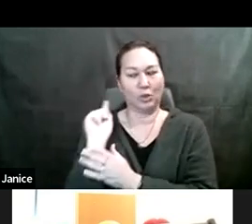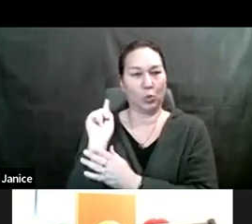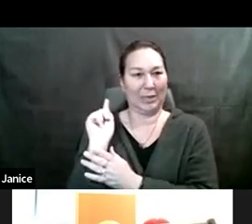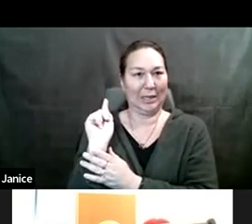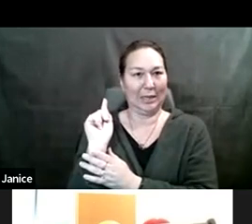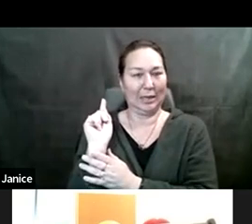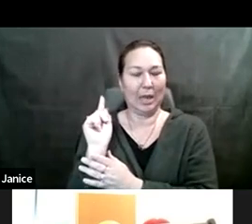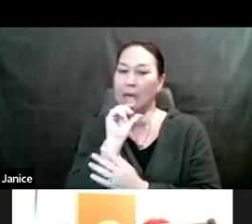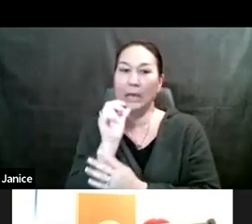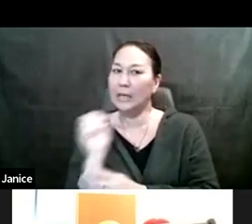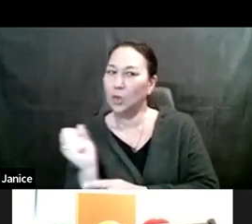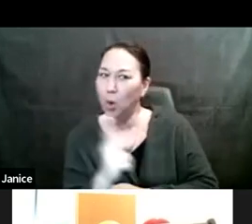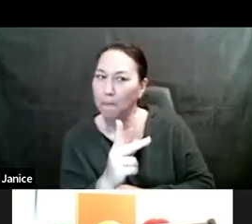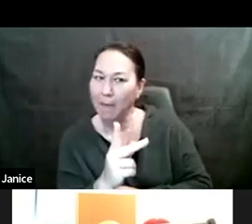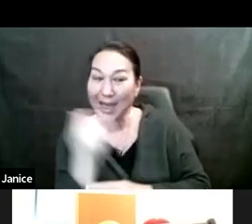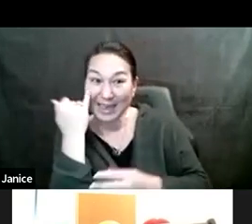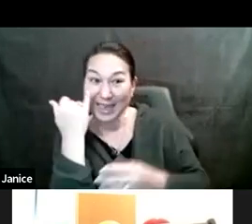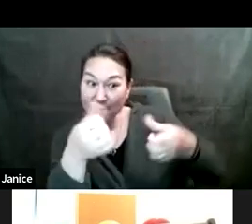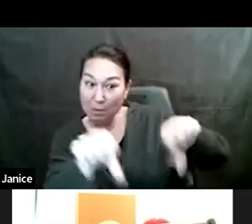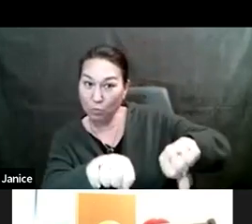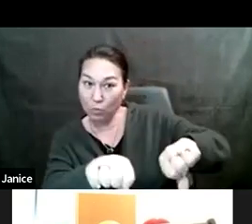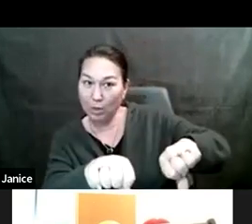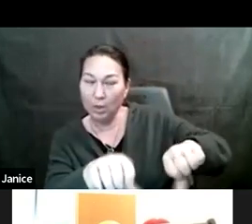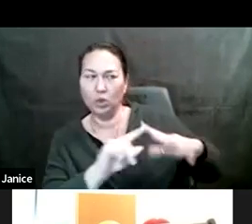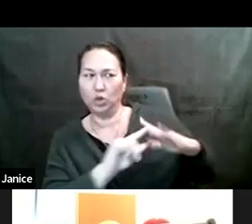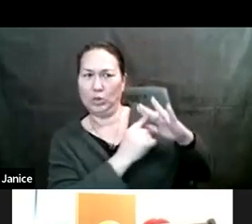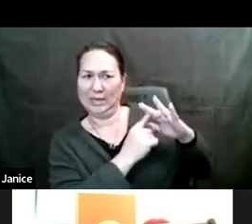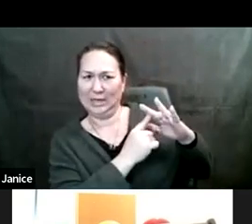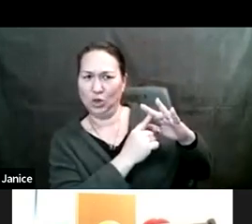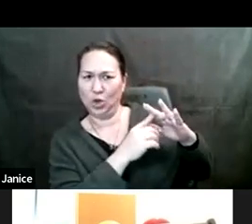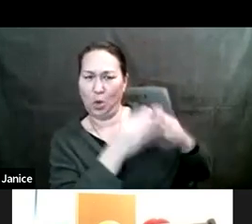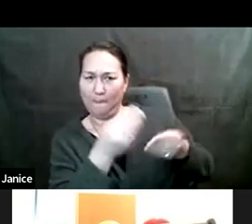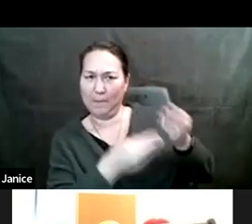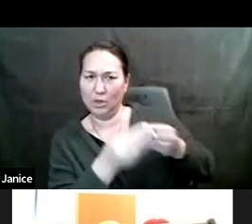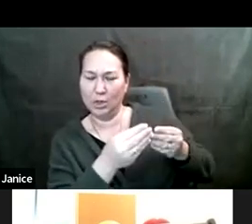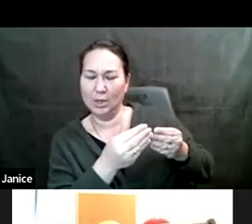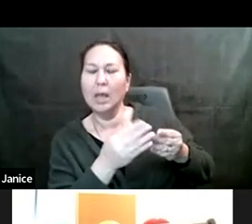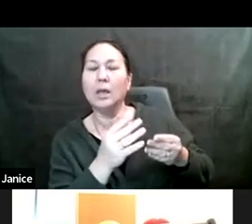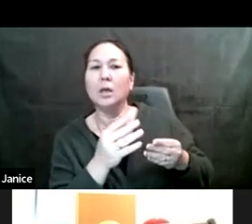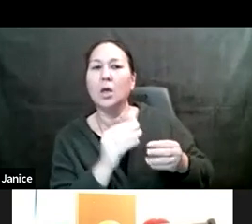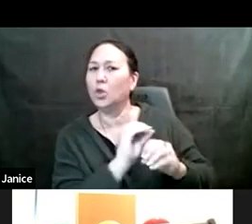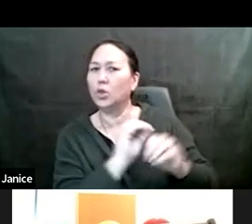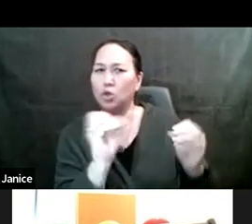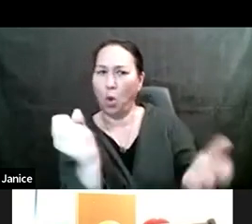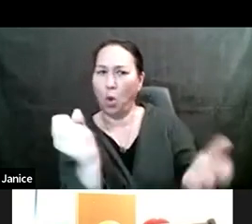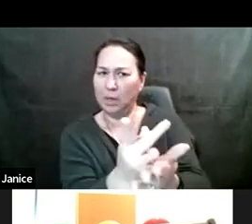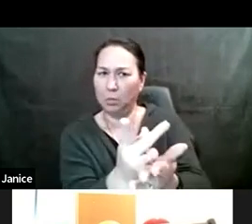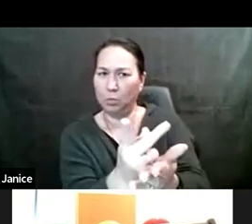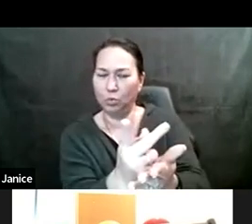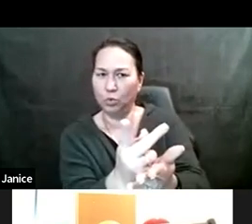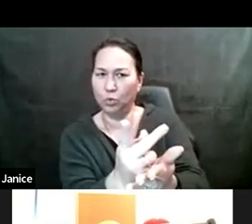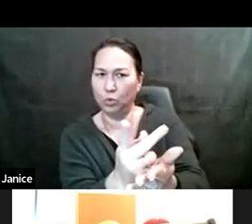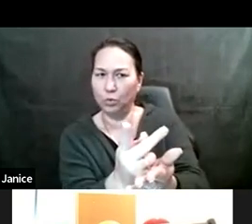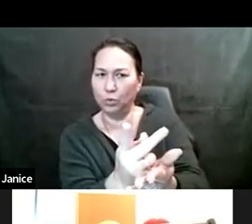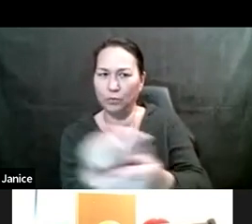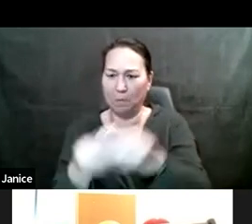revert back if it were to be rejected to the initial budget there is there will be no approved budget to move forward there's